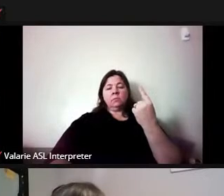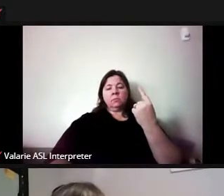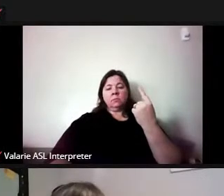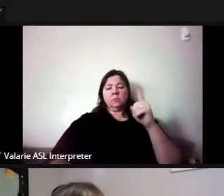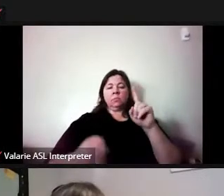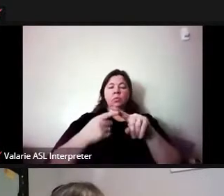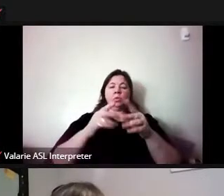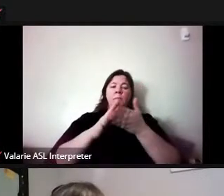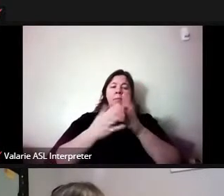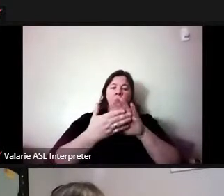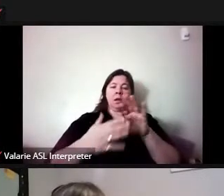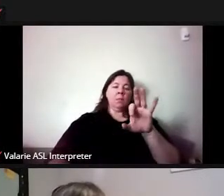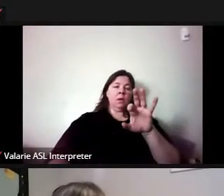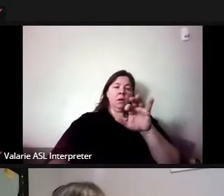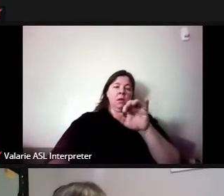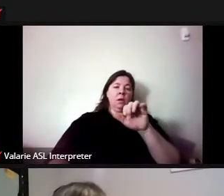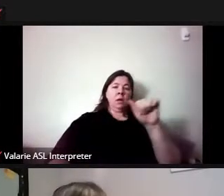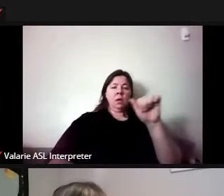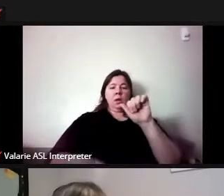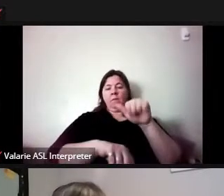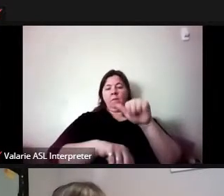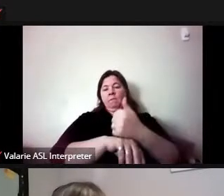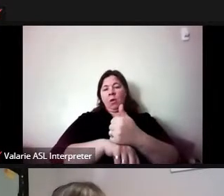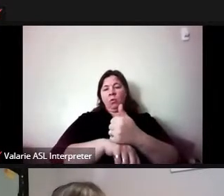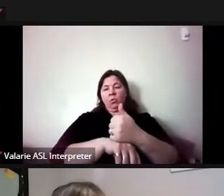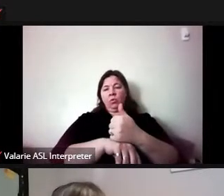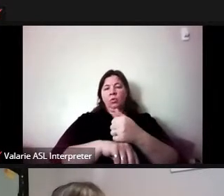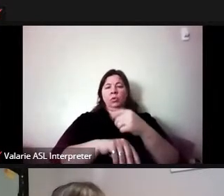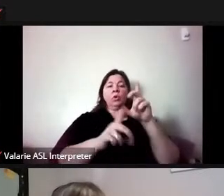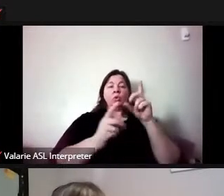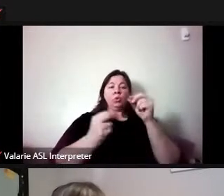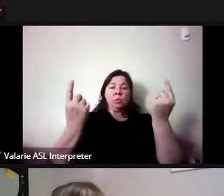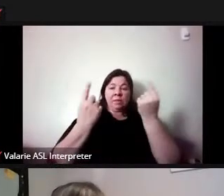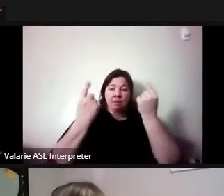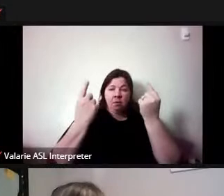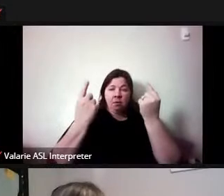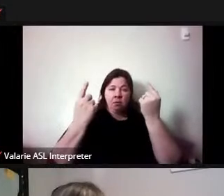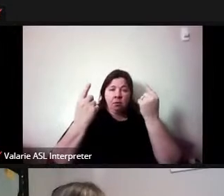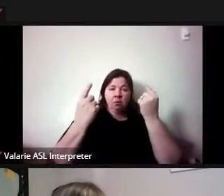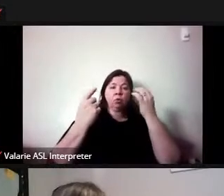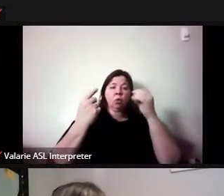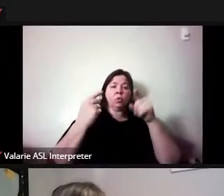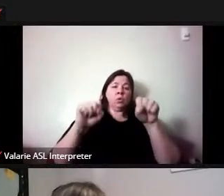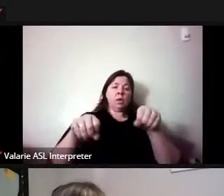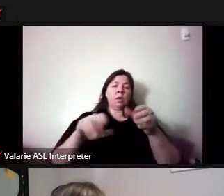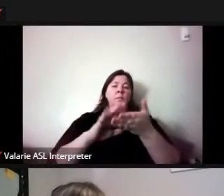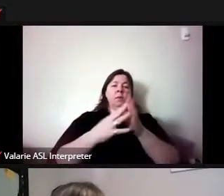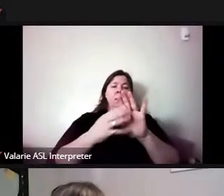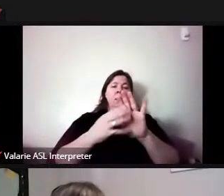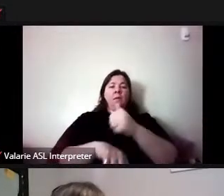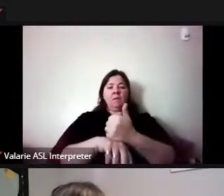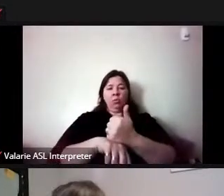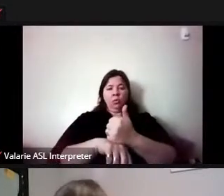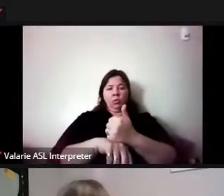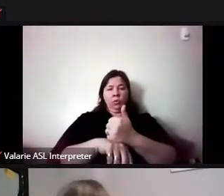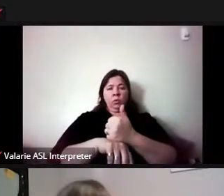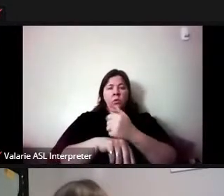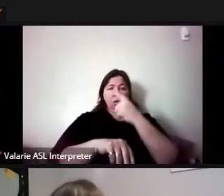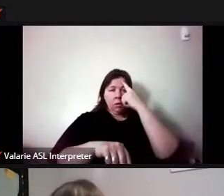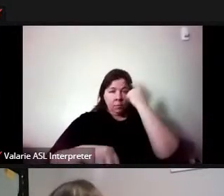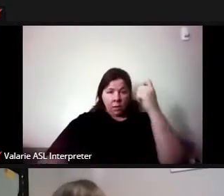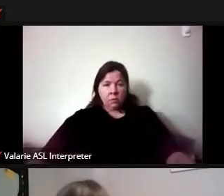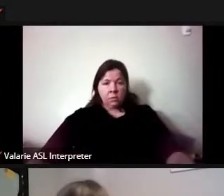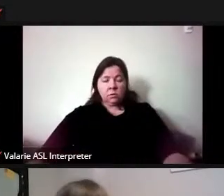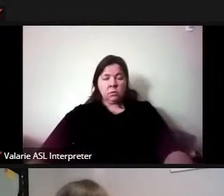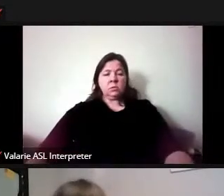to become a founder, or do something so that you become a founder, because it's